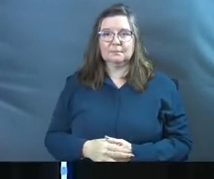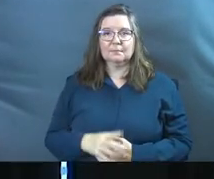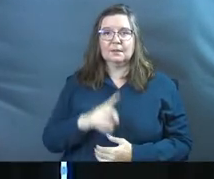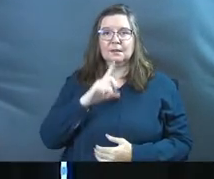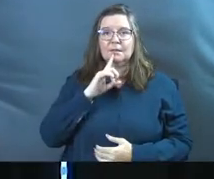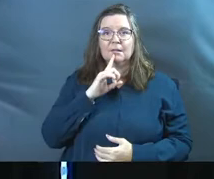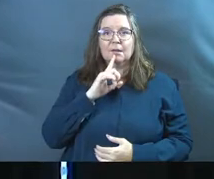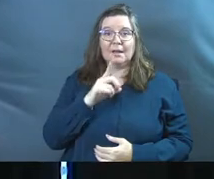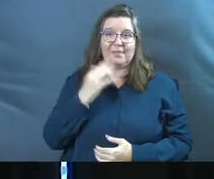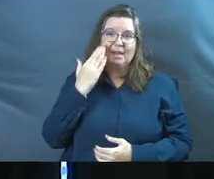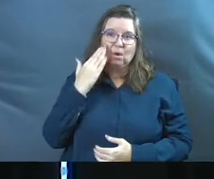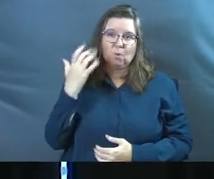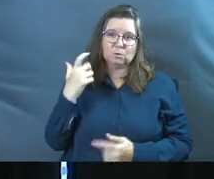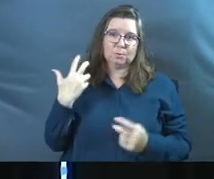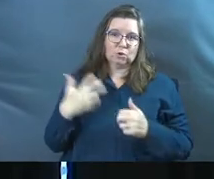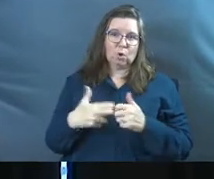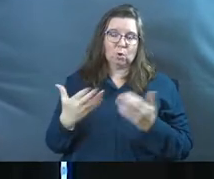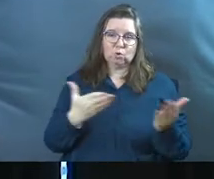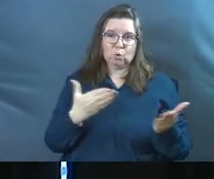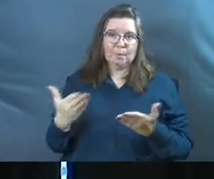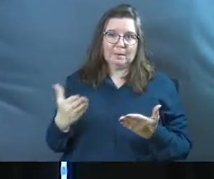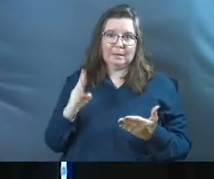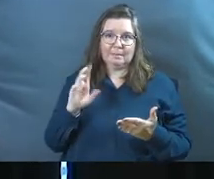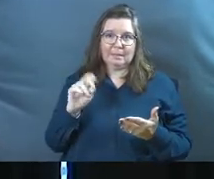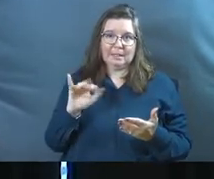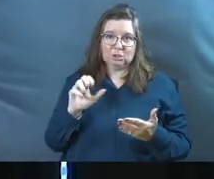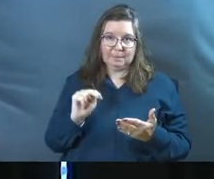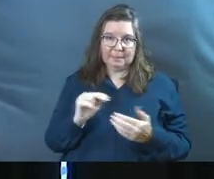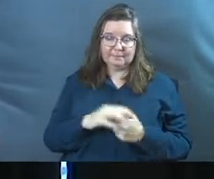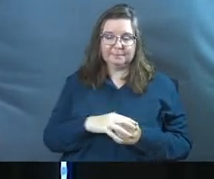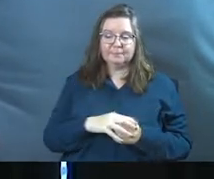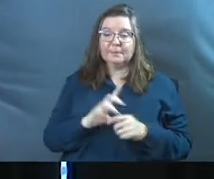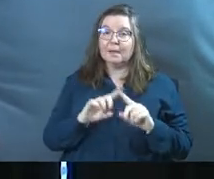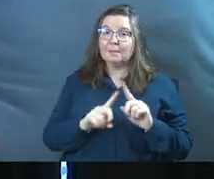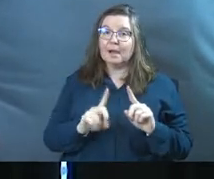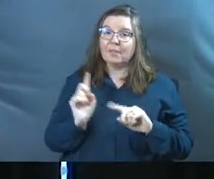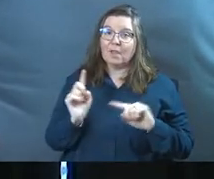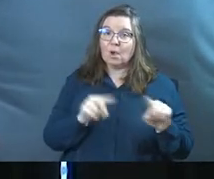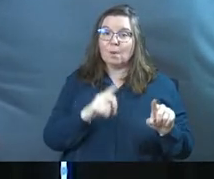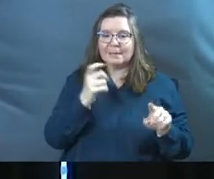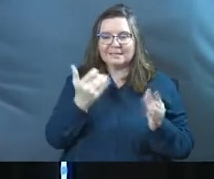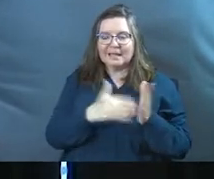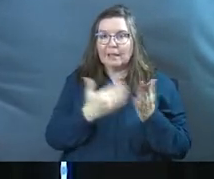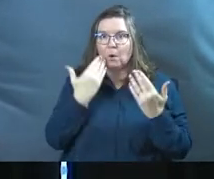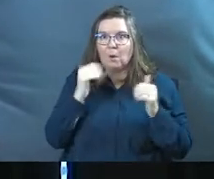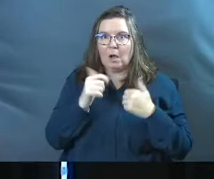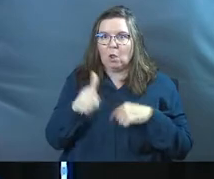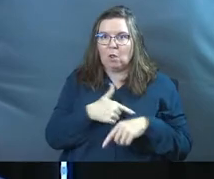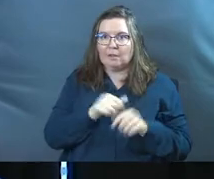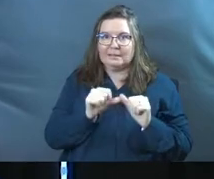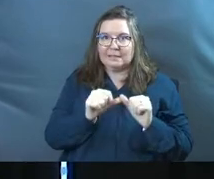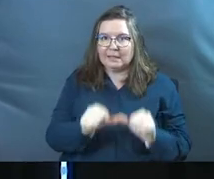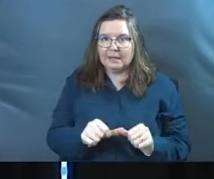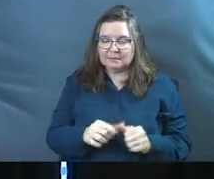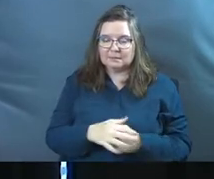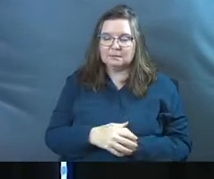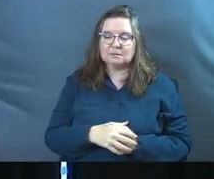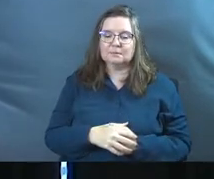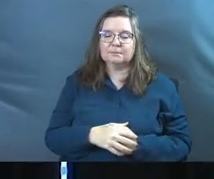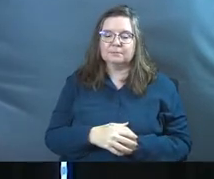And they're, you know, they know it's going to be so hard to bring Benjamin. But they go because, again, they don't know how long this thing's going to